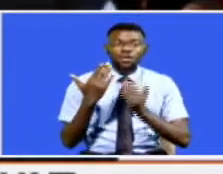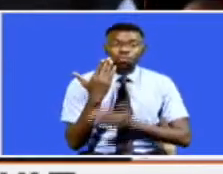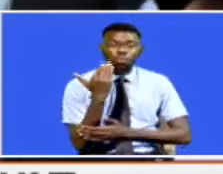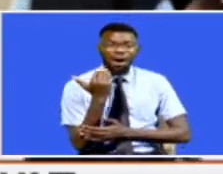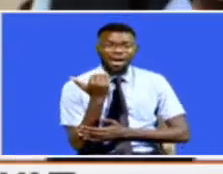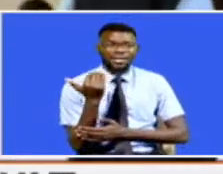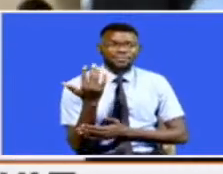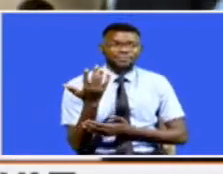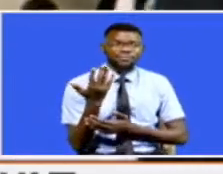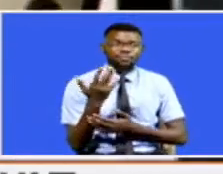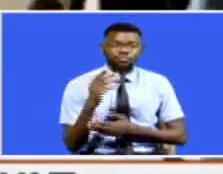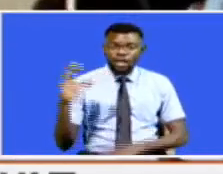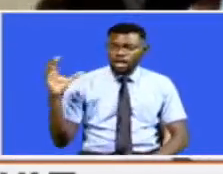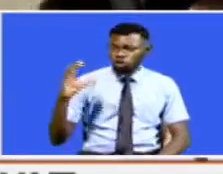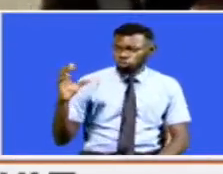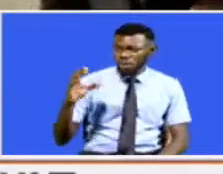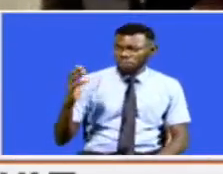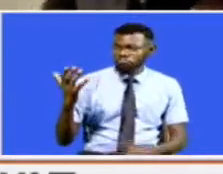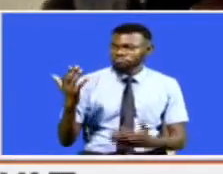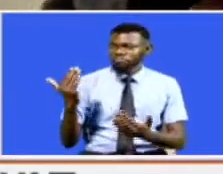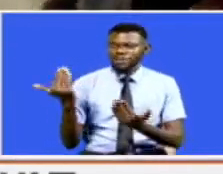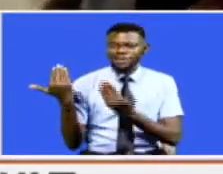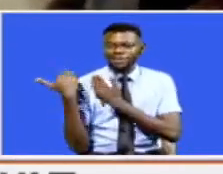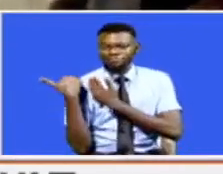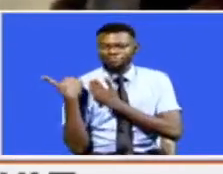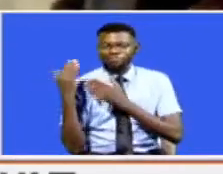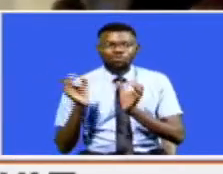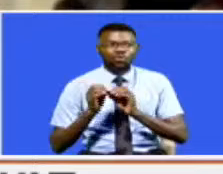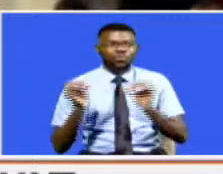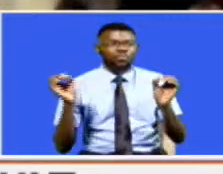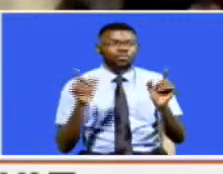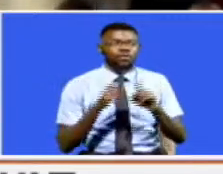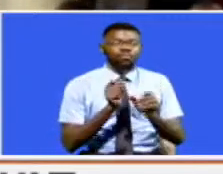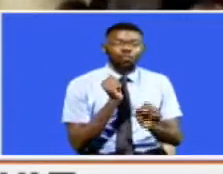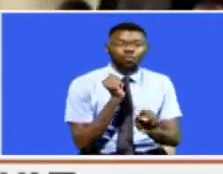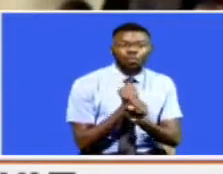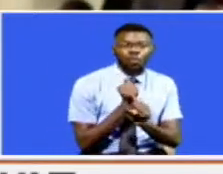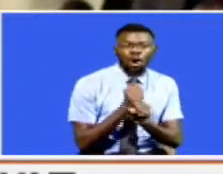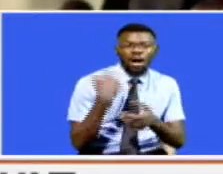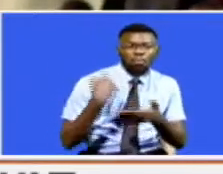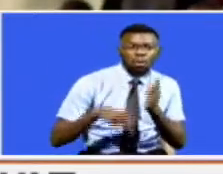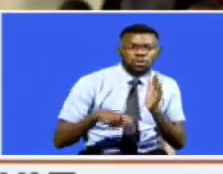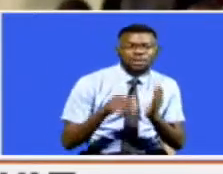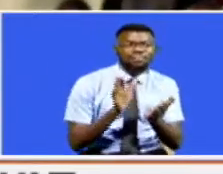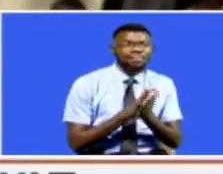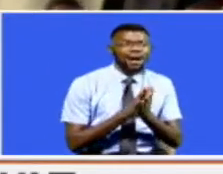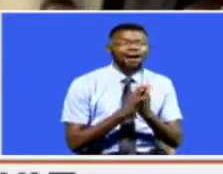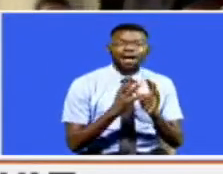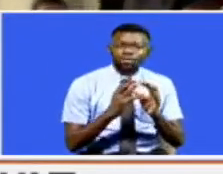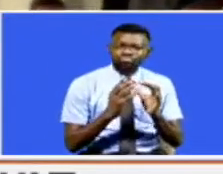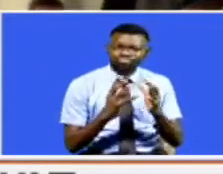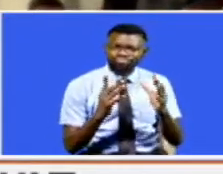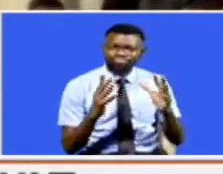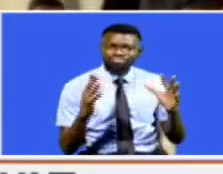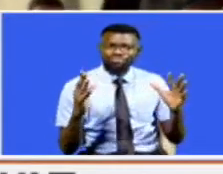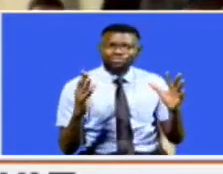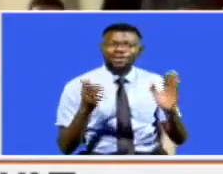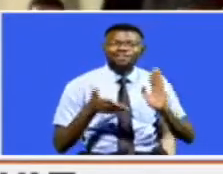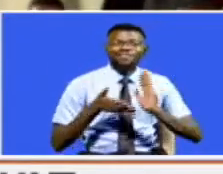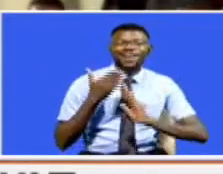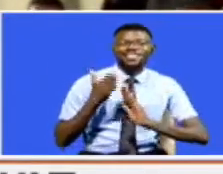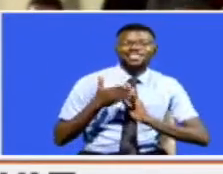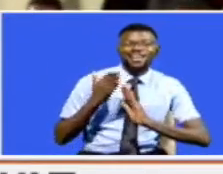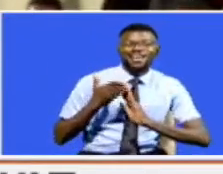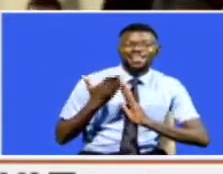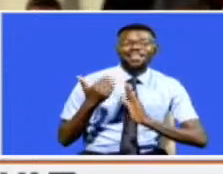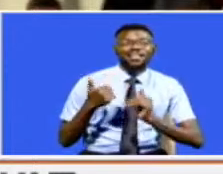that cost to the customers. The same with the cost of operating the bank, grew much faster than interest income. But again, we didn't pass